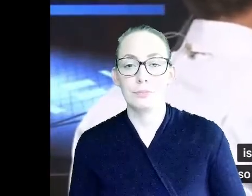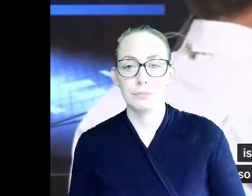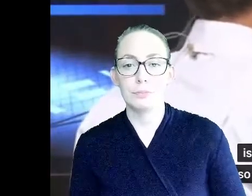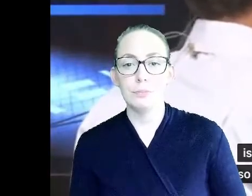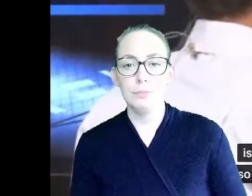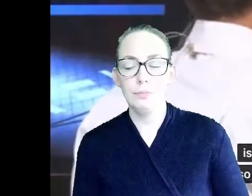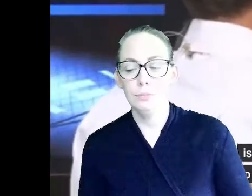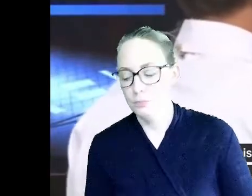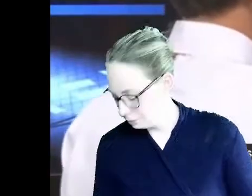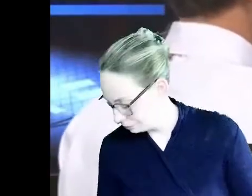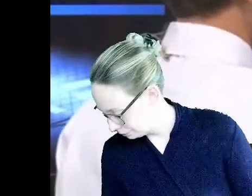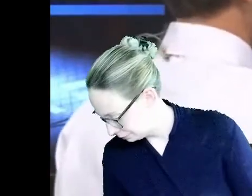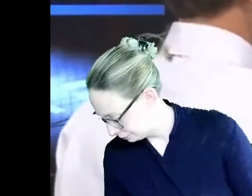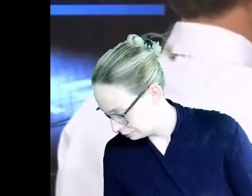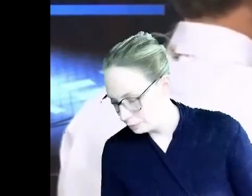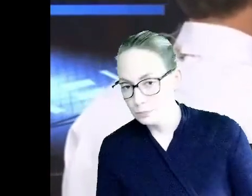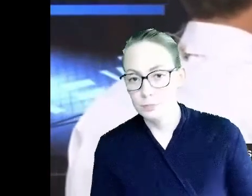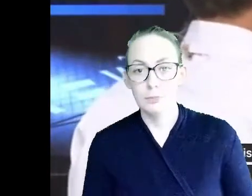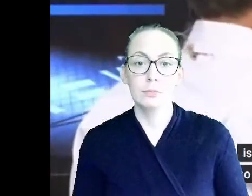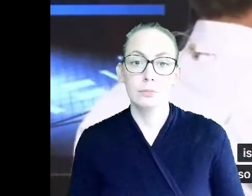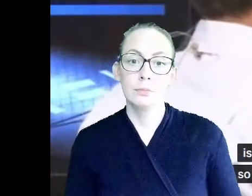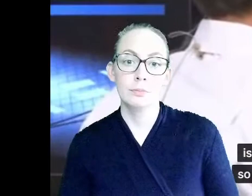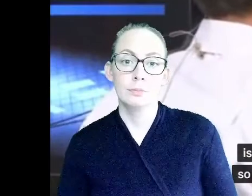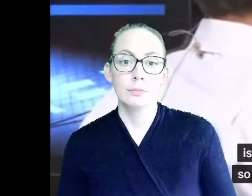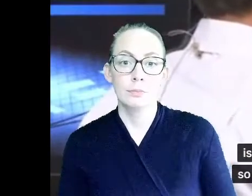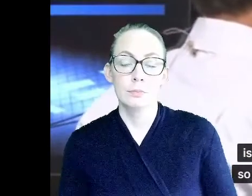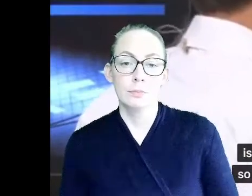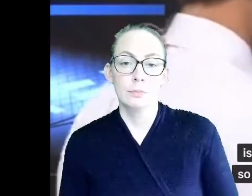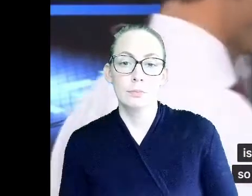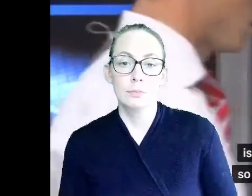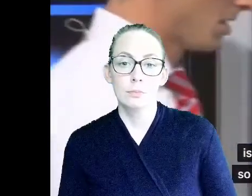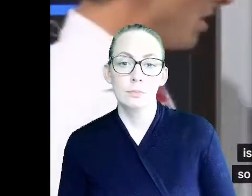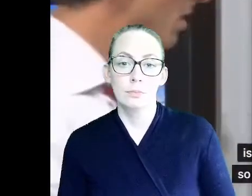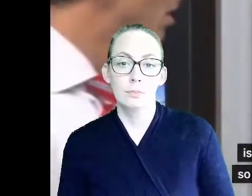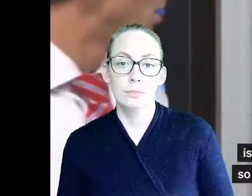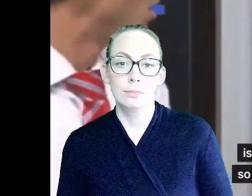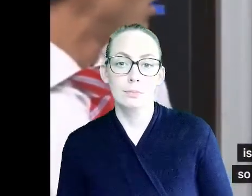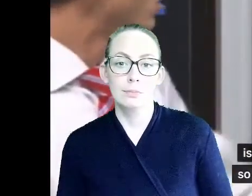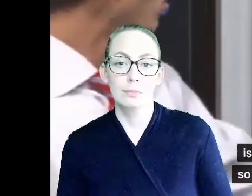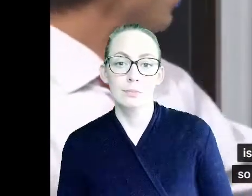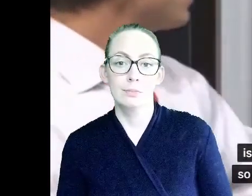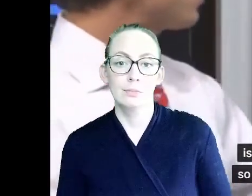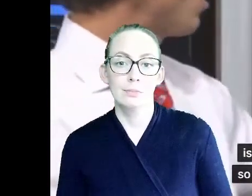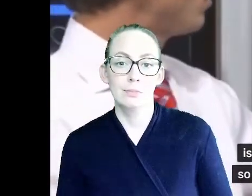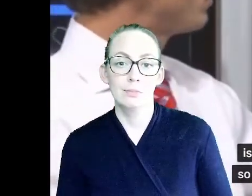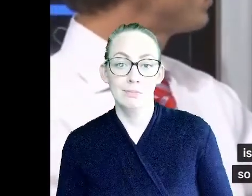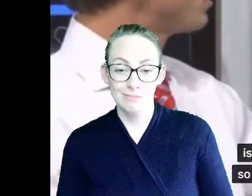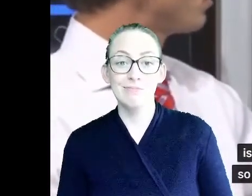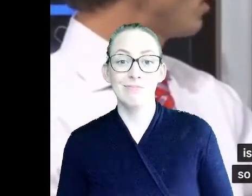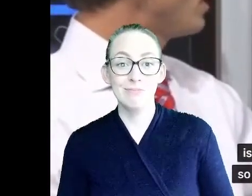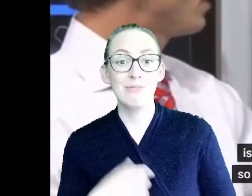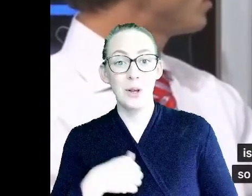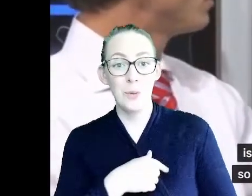2 times 1 is 2. 4 divided by 2 is 2. So we